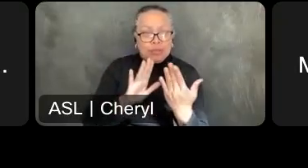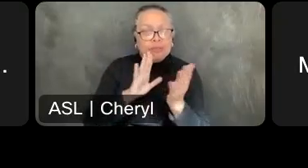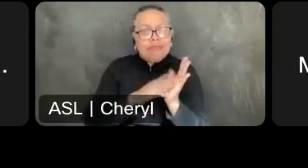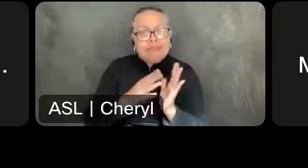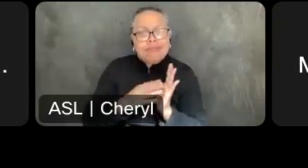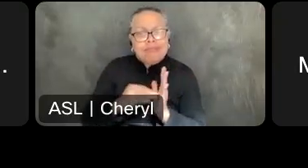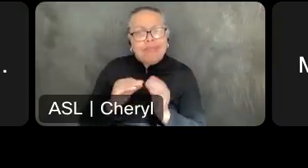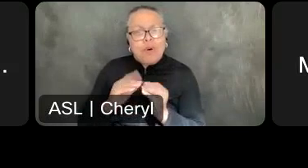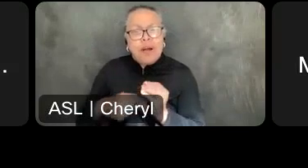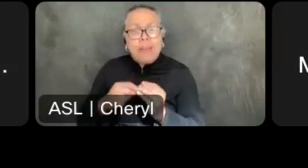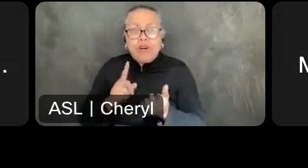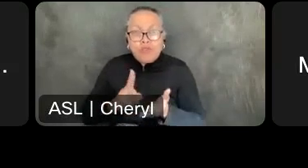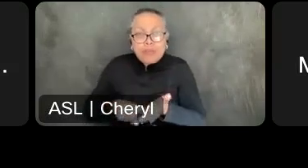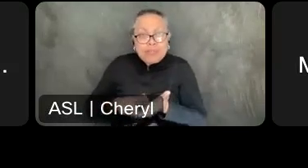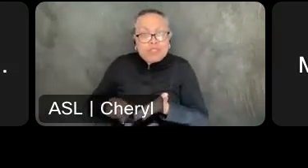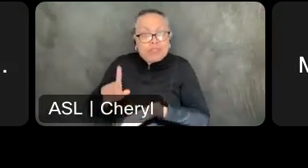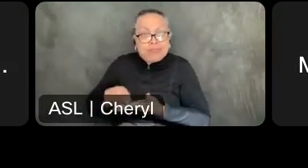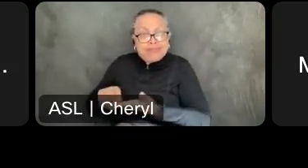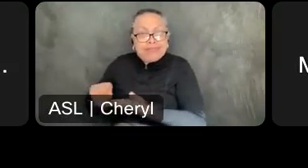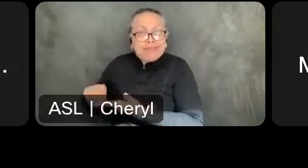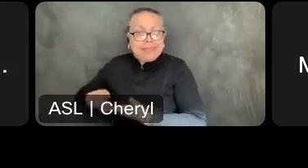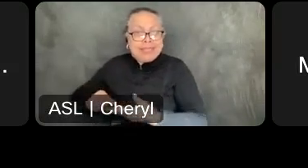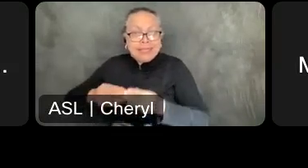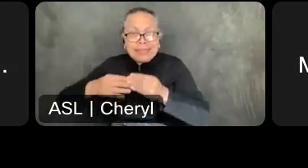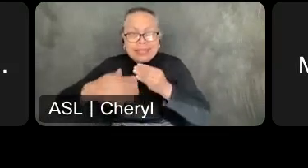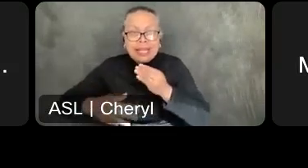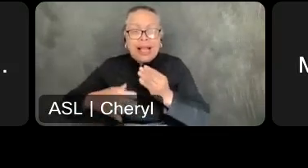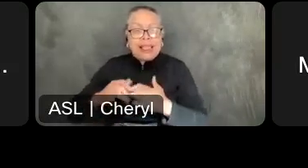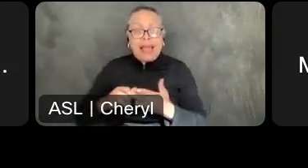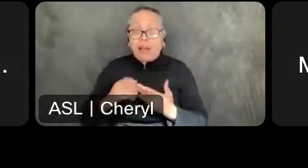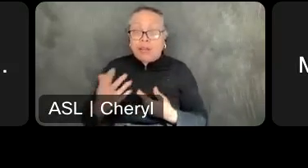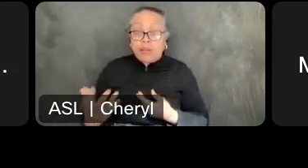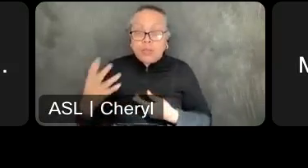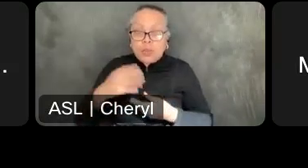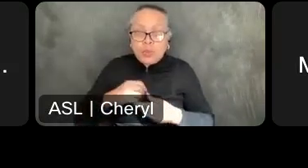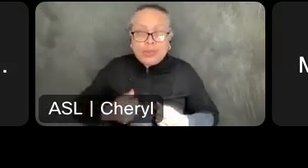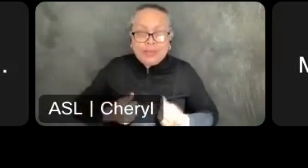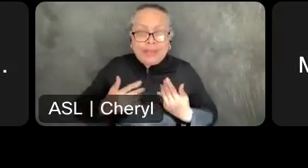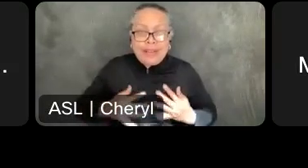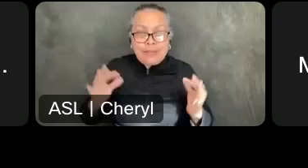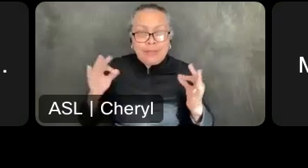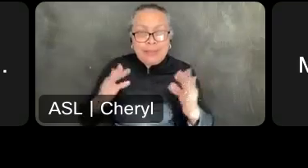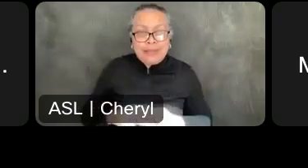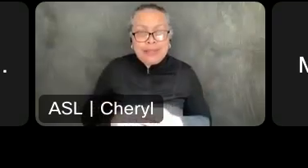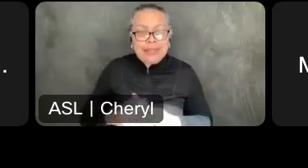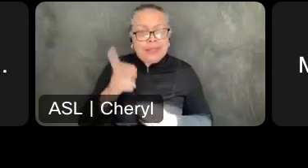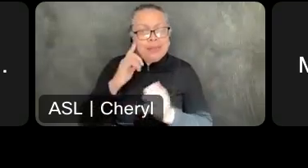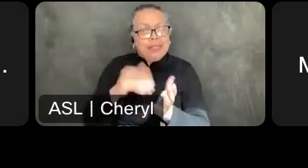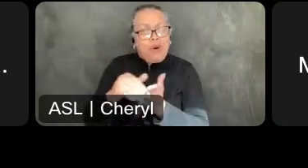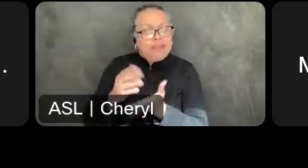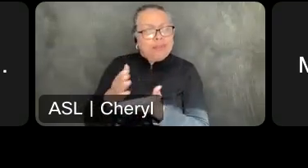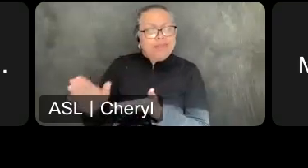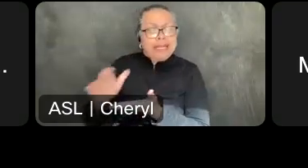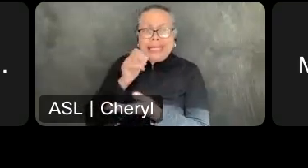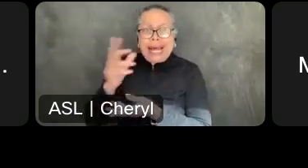what research is out there that actually included survivors, because too often survivors are excluded